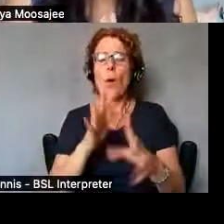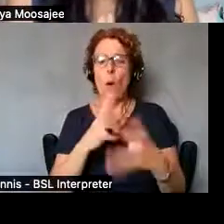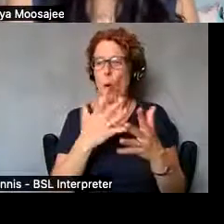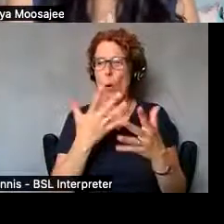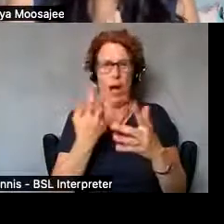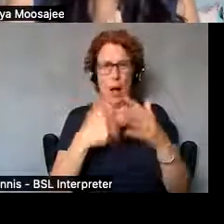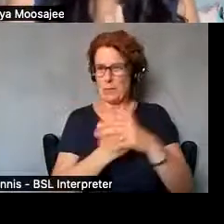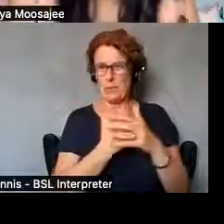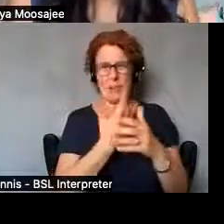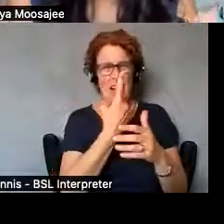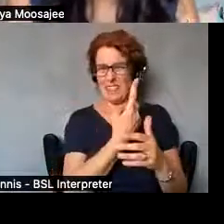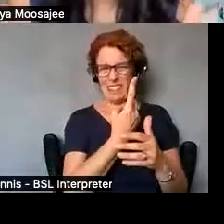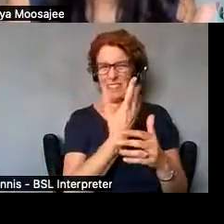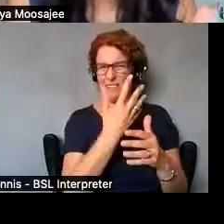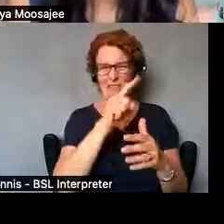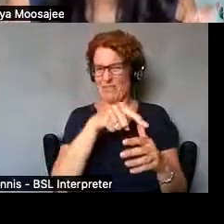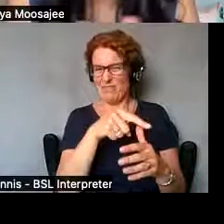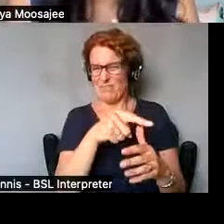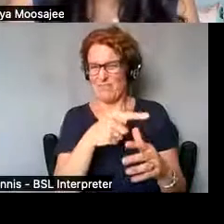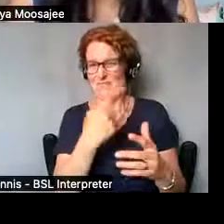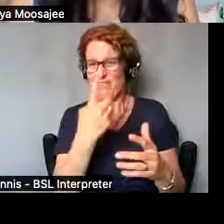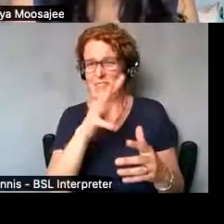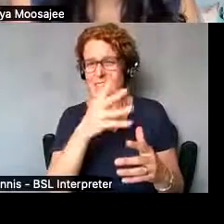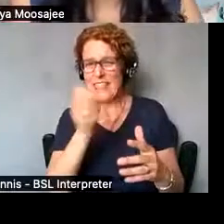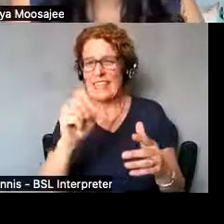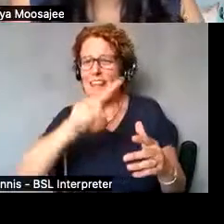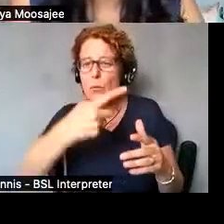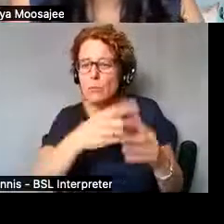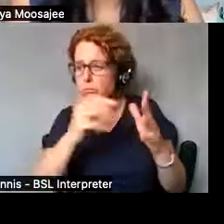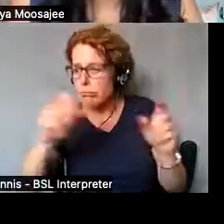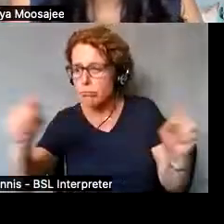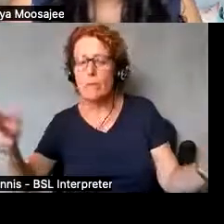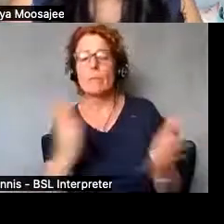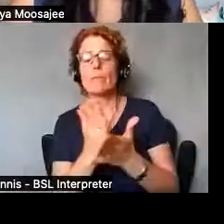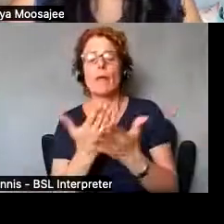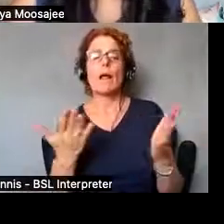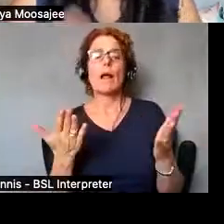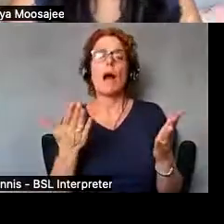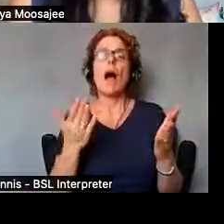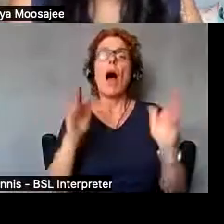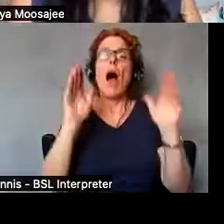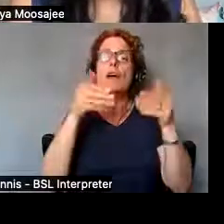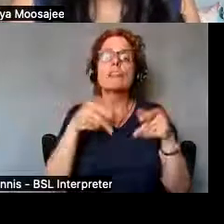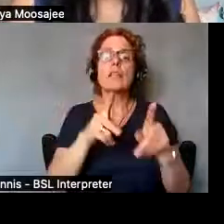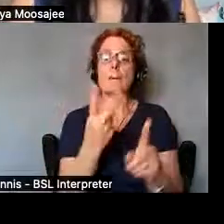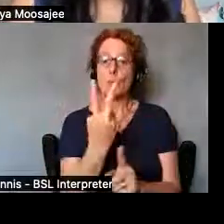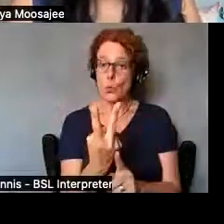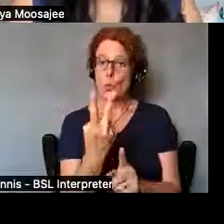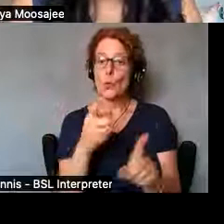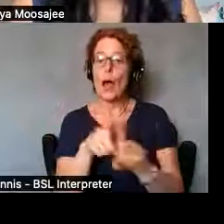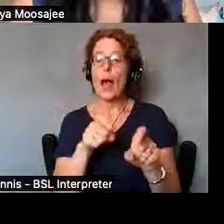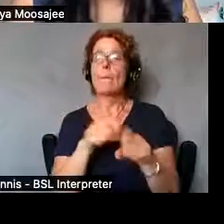length. The USH2A gene, the most commonest cause of type 2 Ushers, and the most commonest genetic cause of